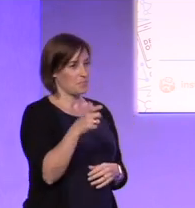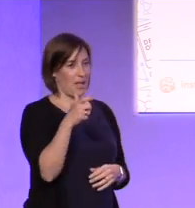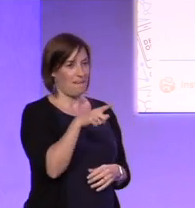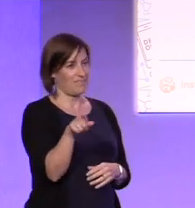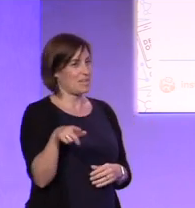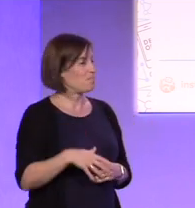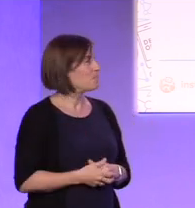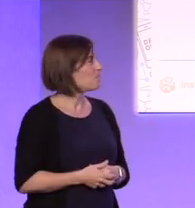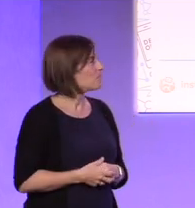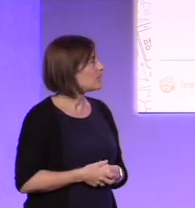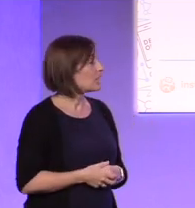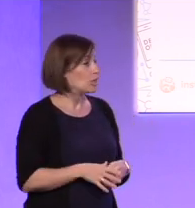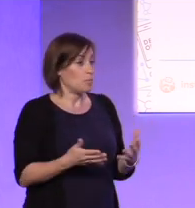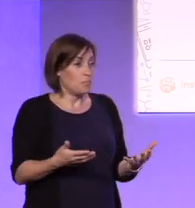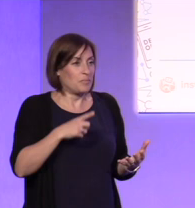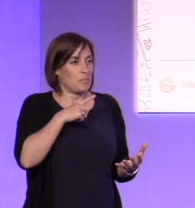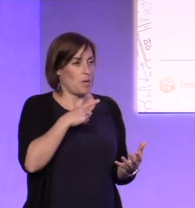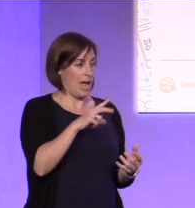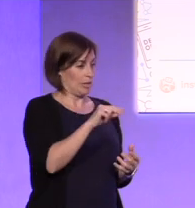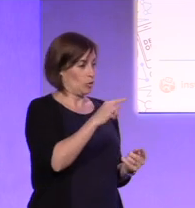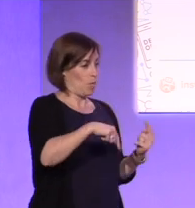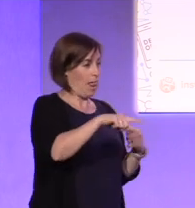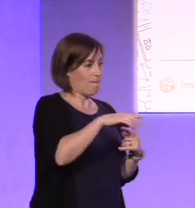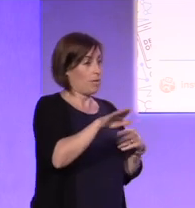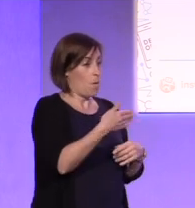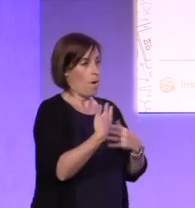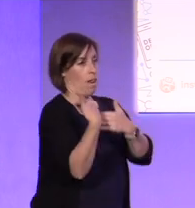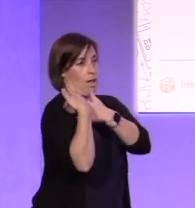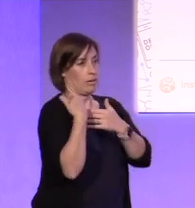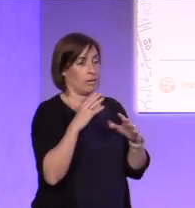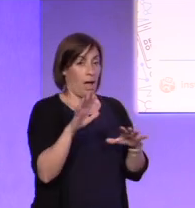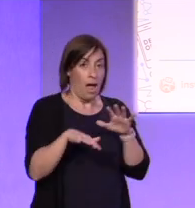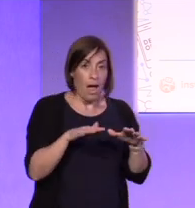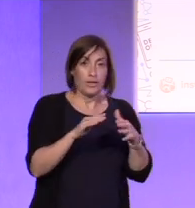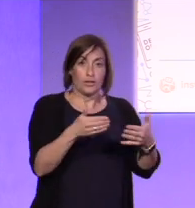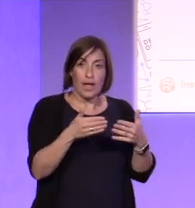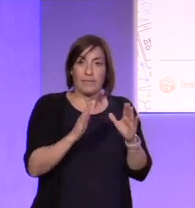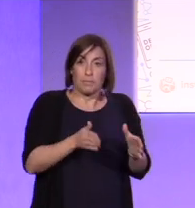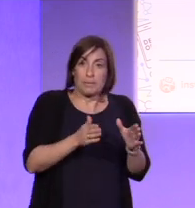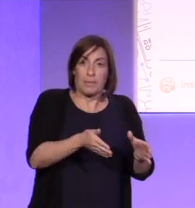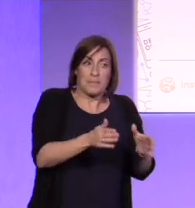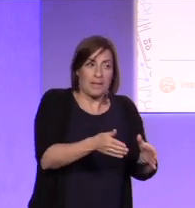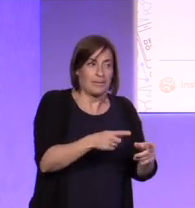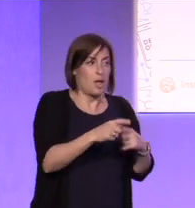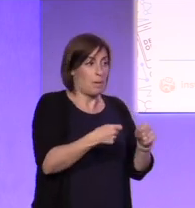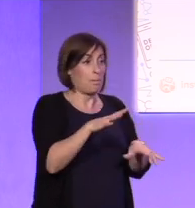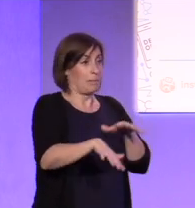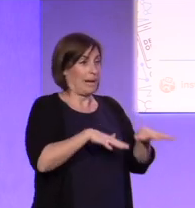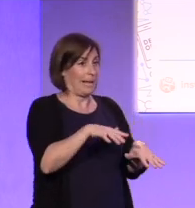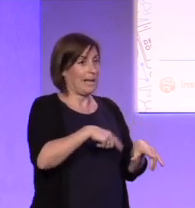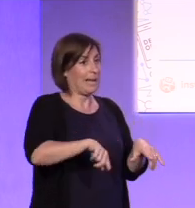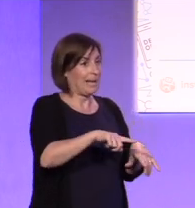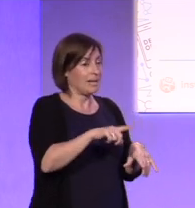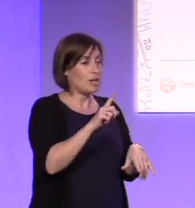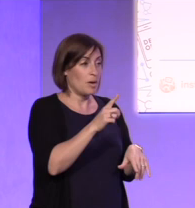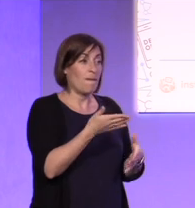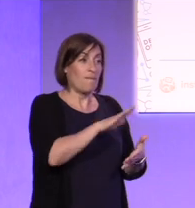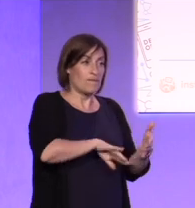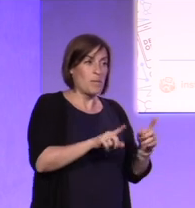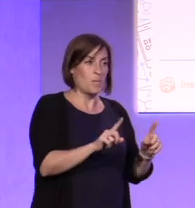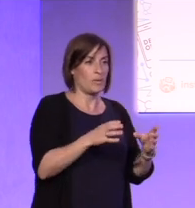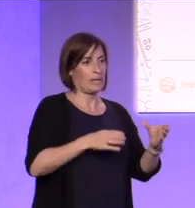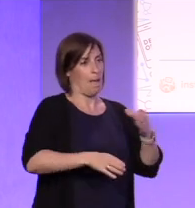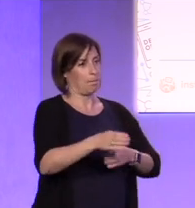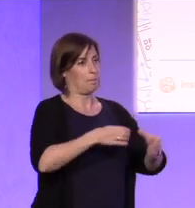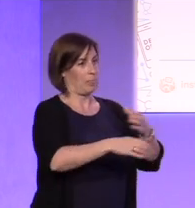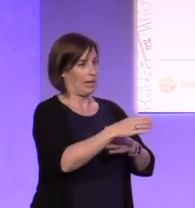Because it's everybody's responsibility to restore service. And you know what? It's not all just about the empathy, because we saw some fantastic metrics